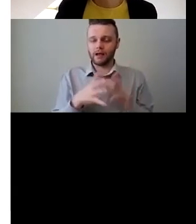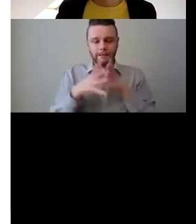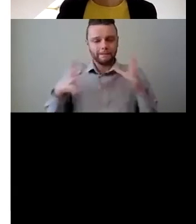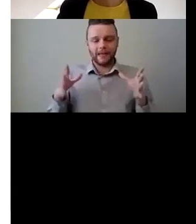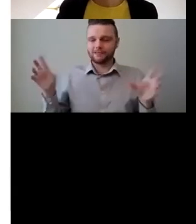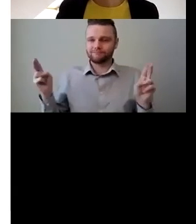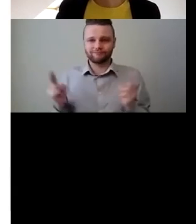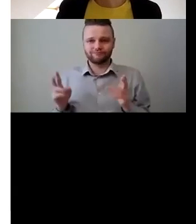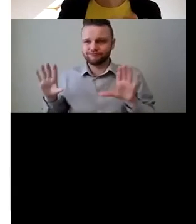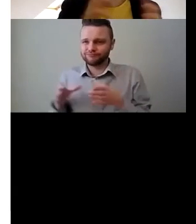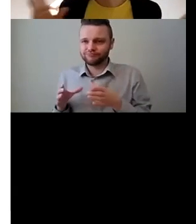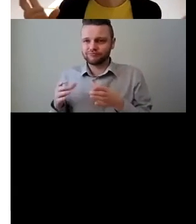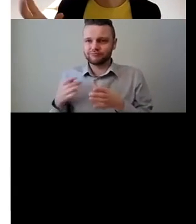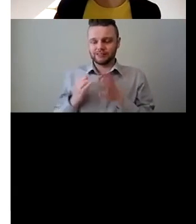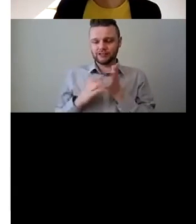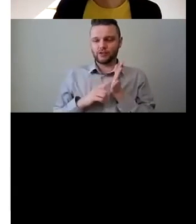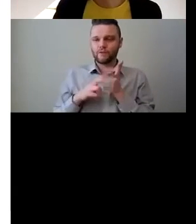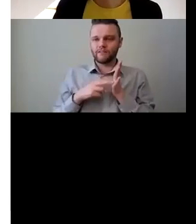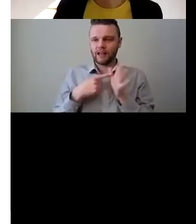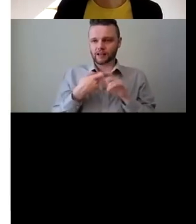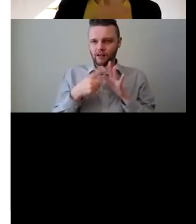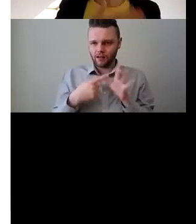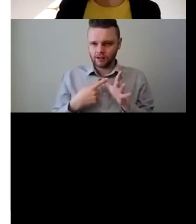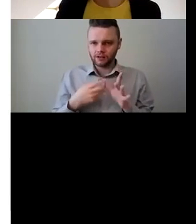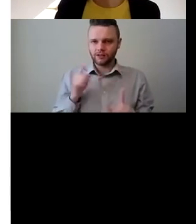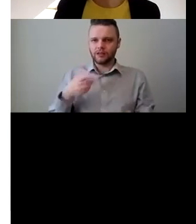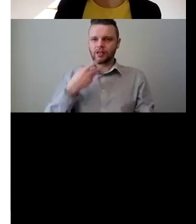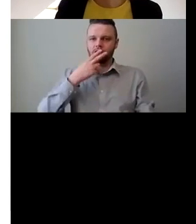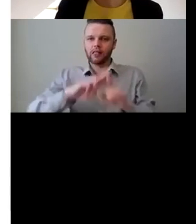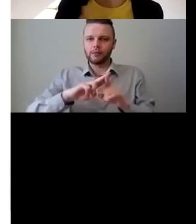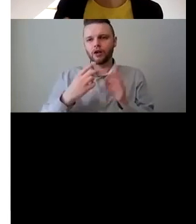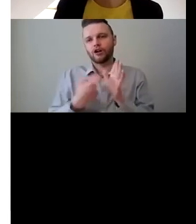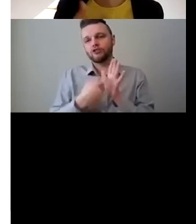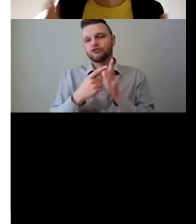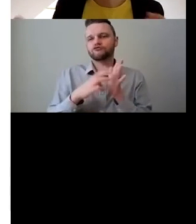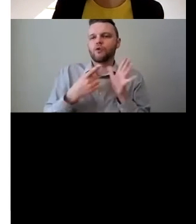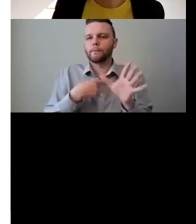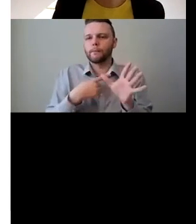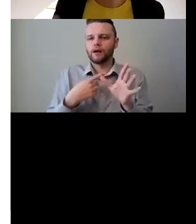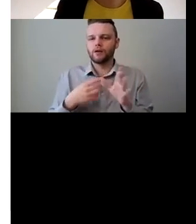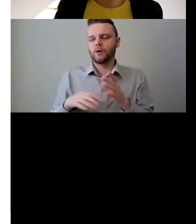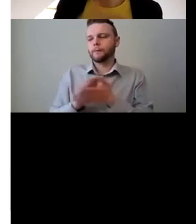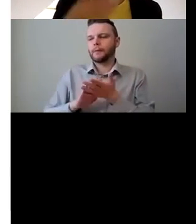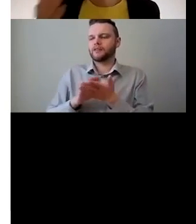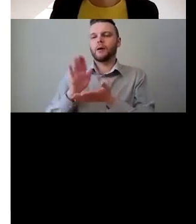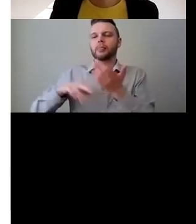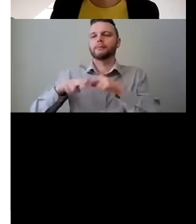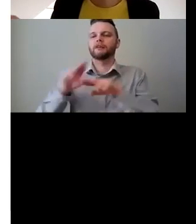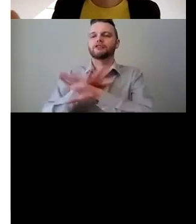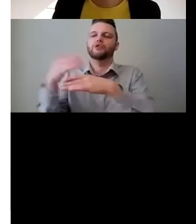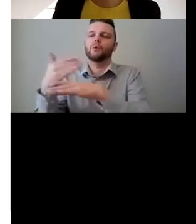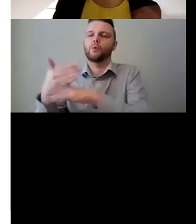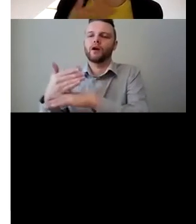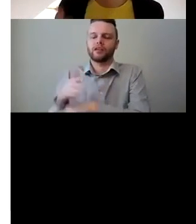Slovakia. So usually, you know, this label of Roma from a family, parents don't work, child skipping